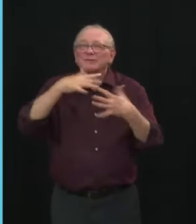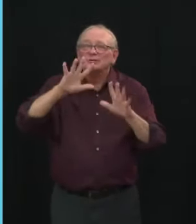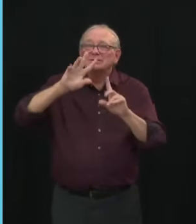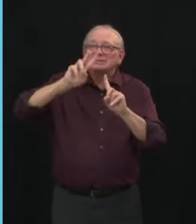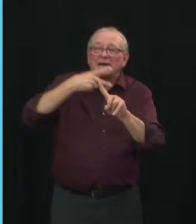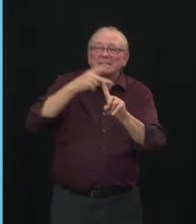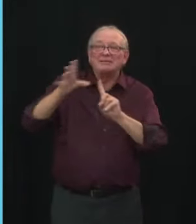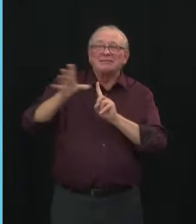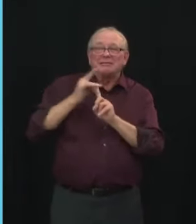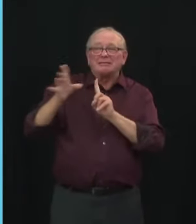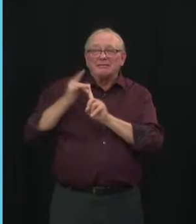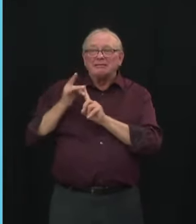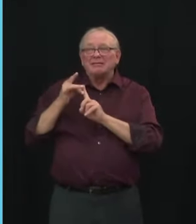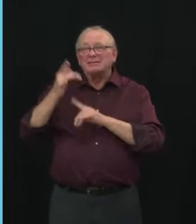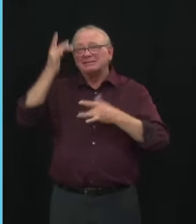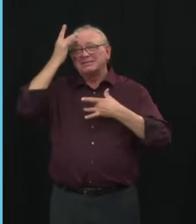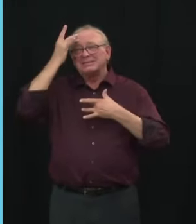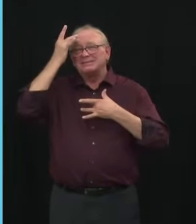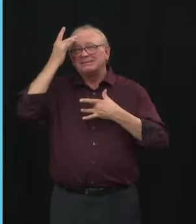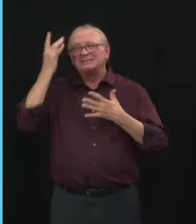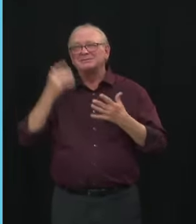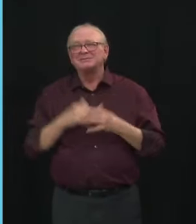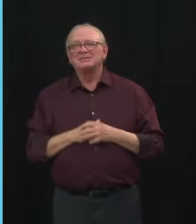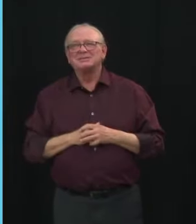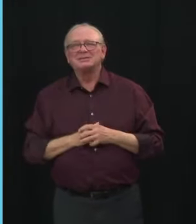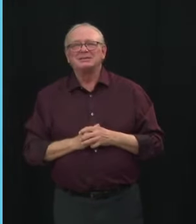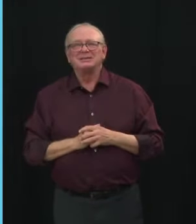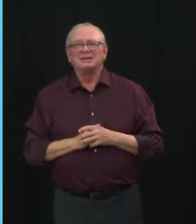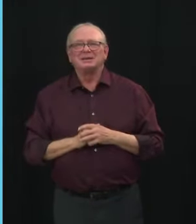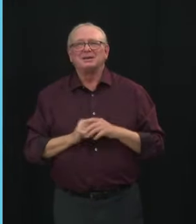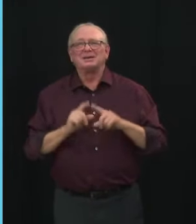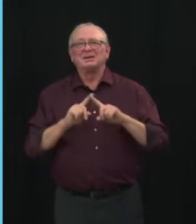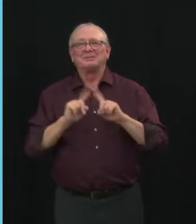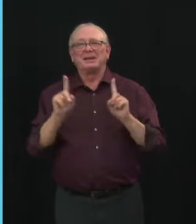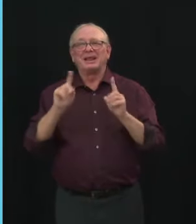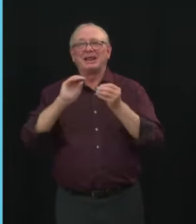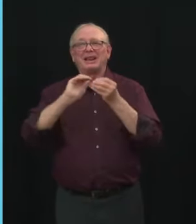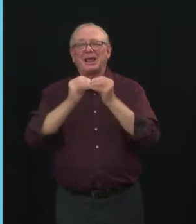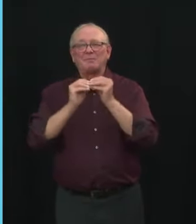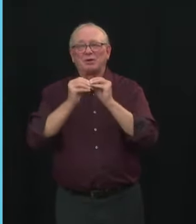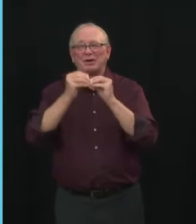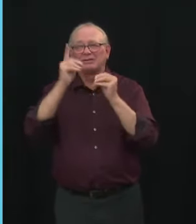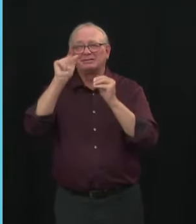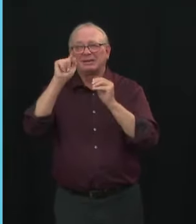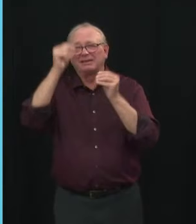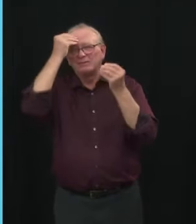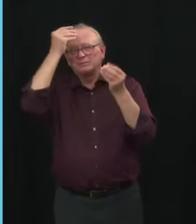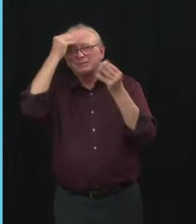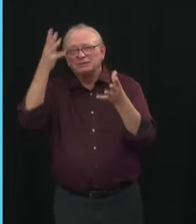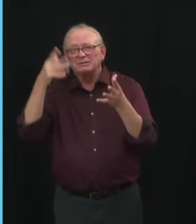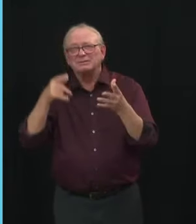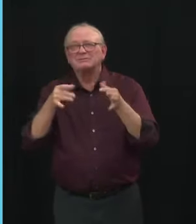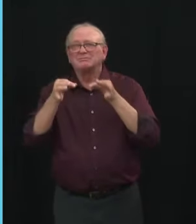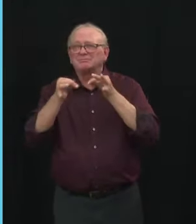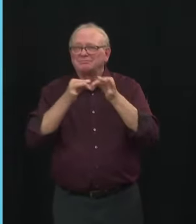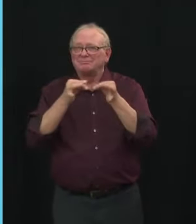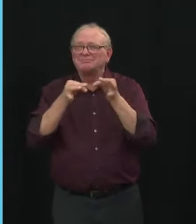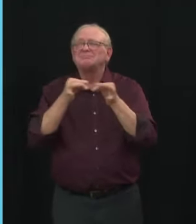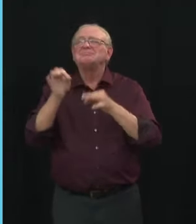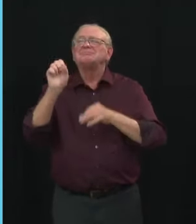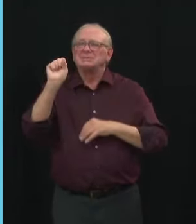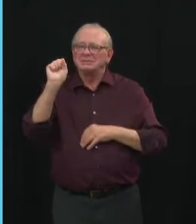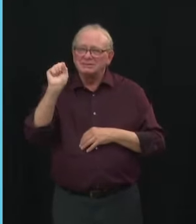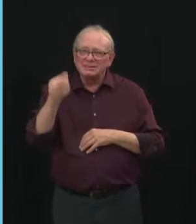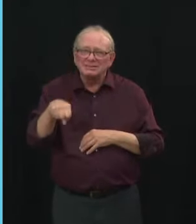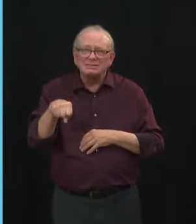The data that we have does indicate that there have been reinfections. Certainly we saw with